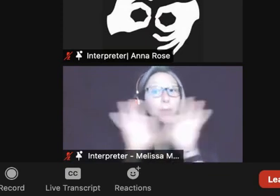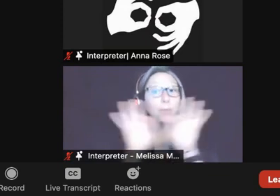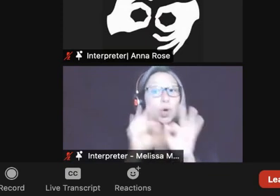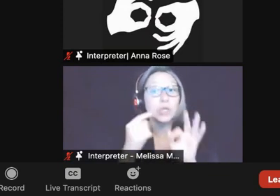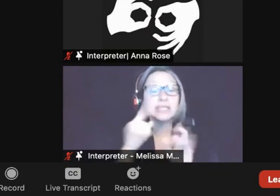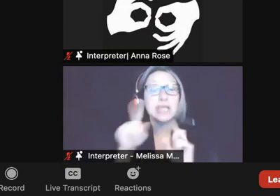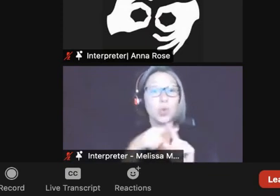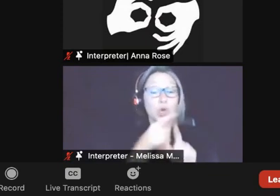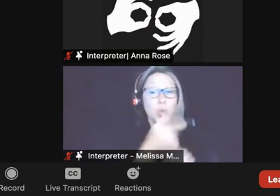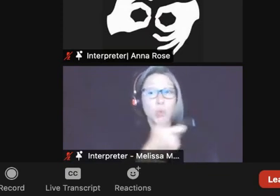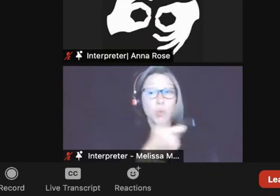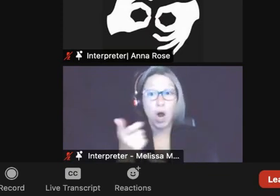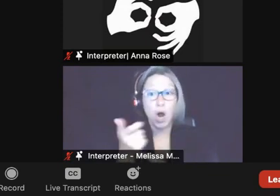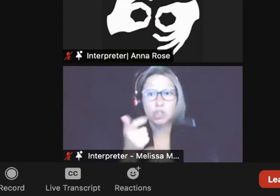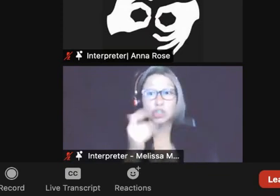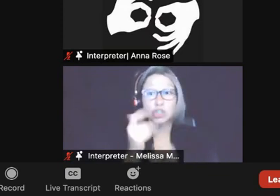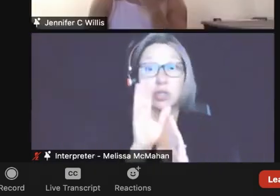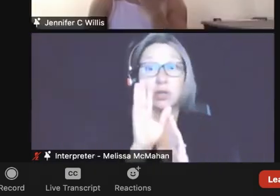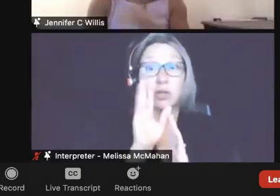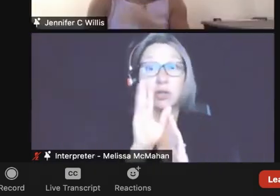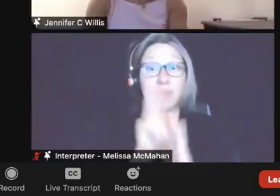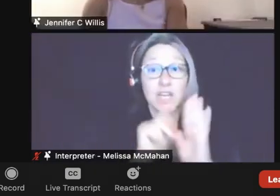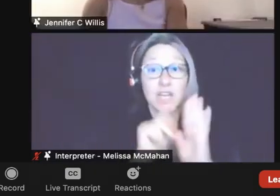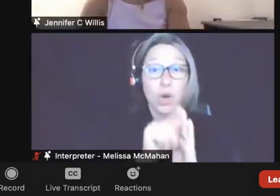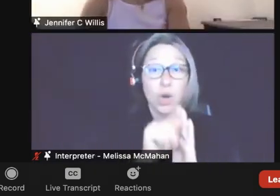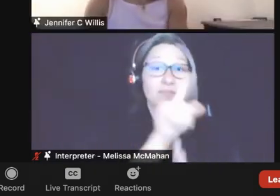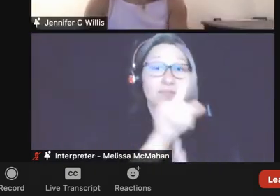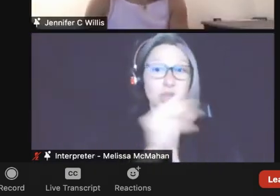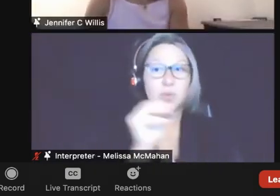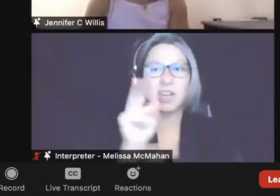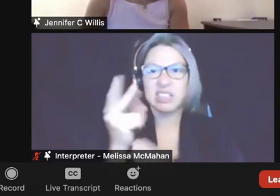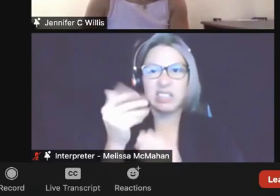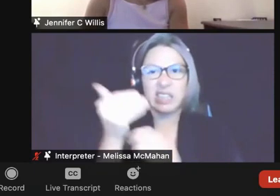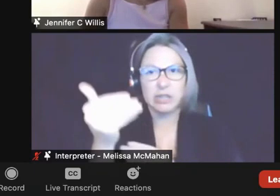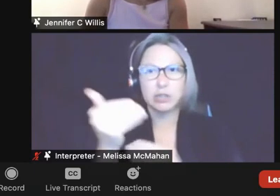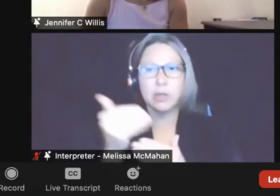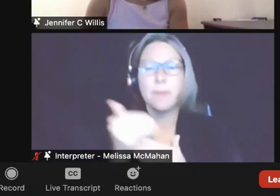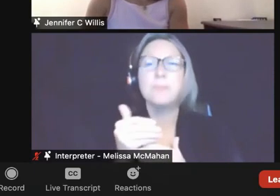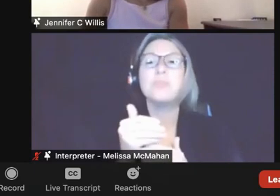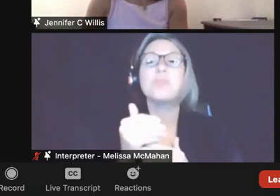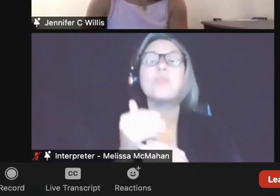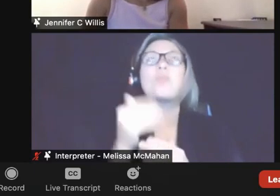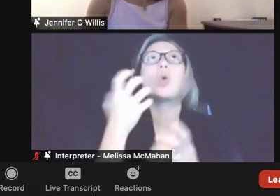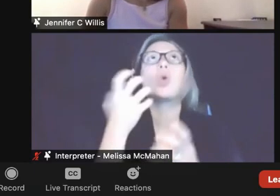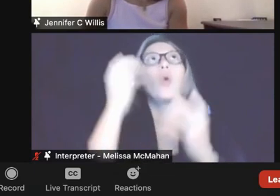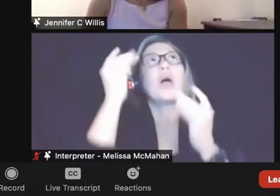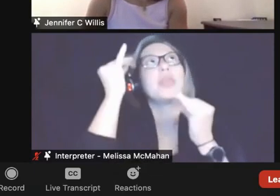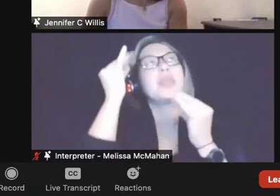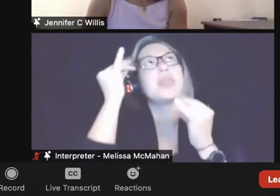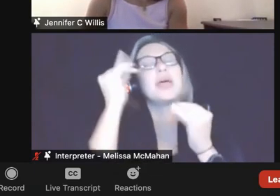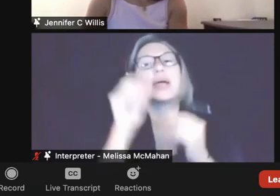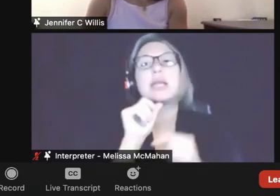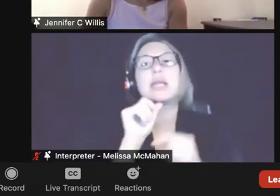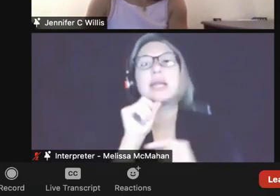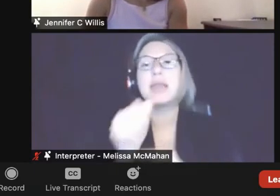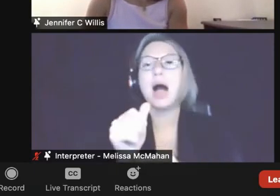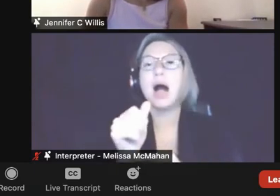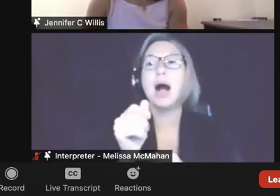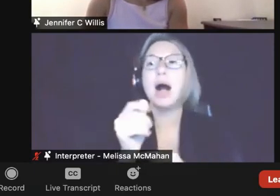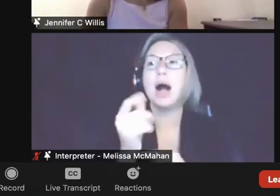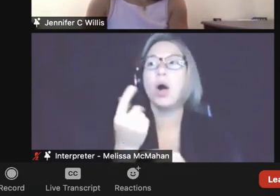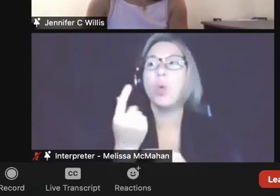those videos, the first one, the second one that Jen will show you next, what you want to be thinking about is not necessarily what do